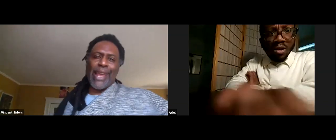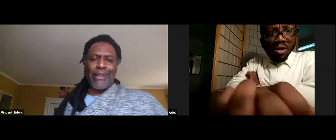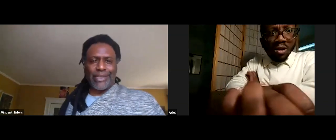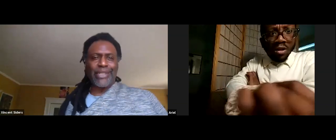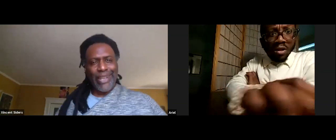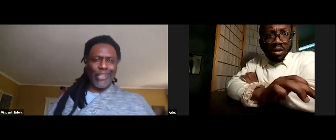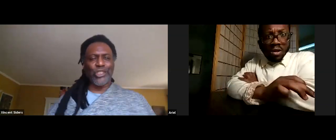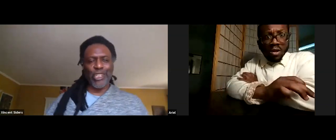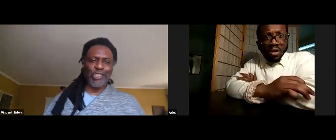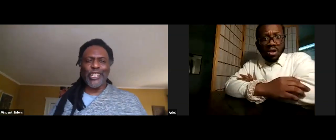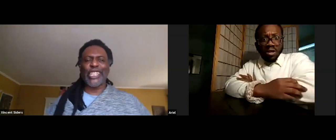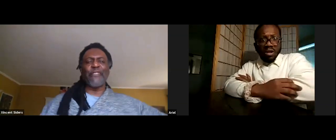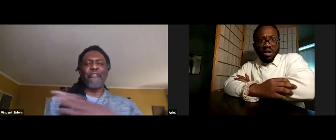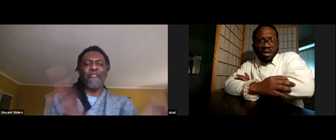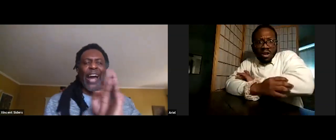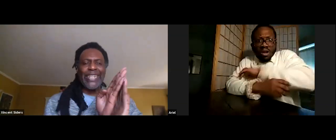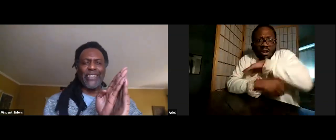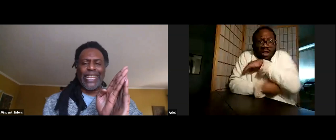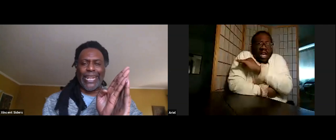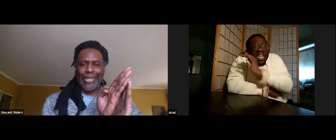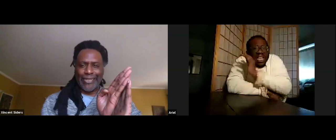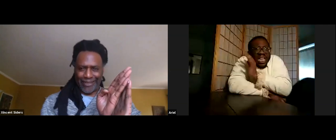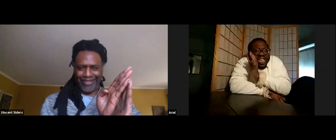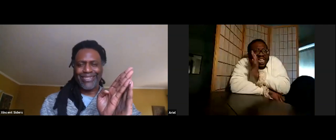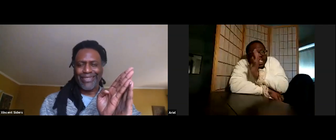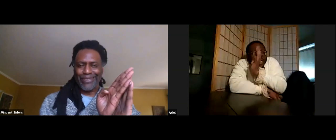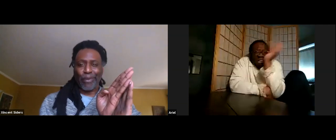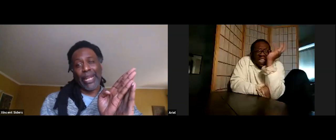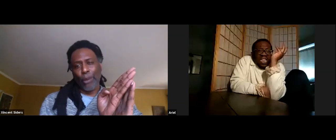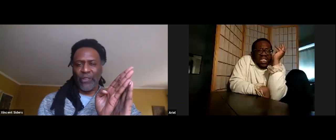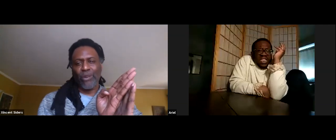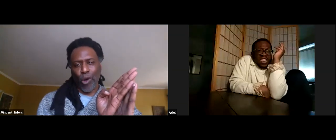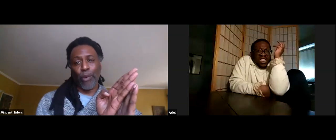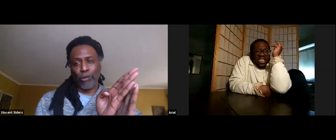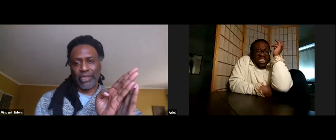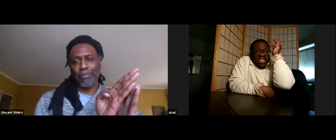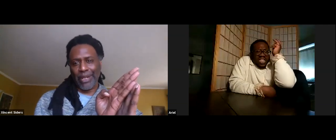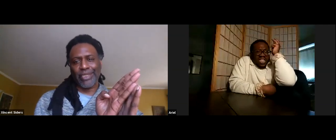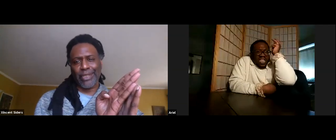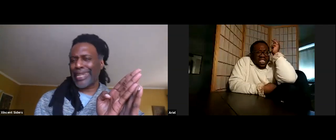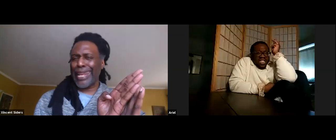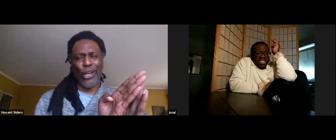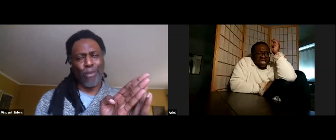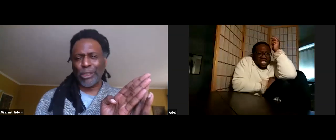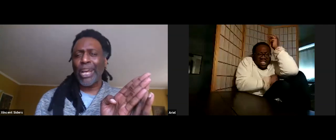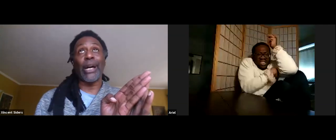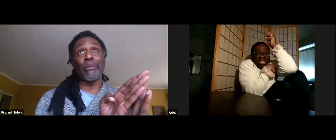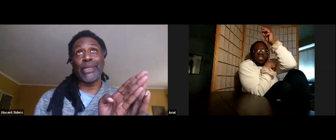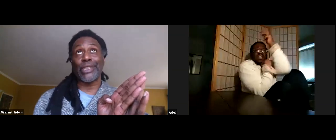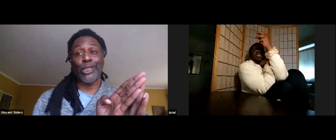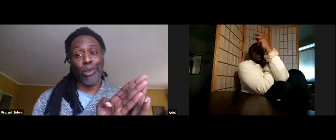grand hest, she did confine thee by the help of her more potent ministers, and in her